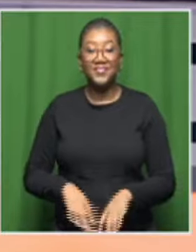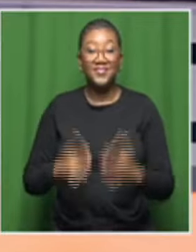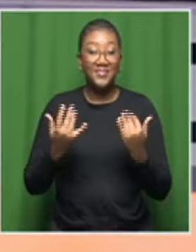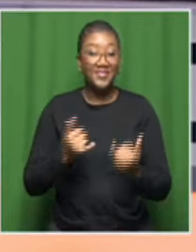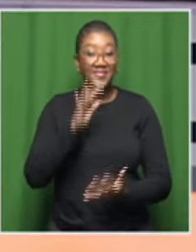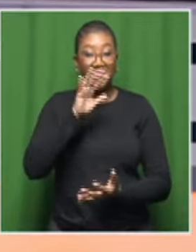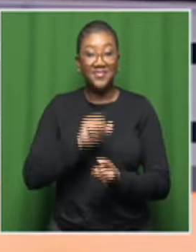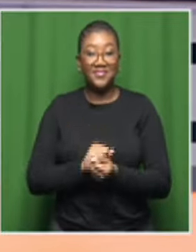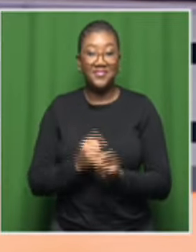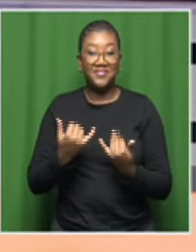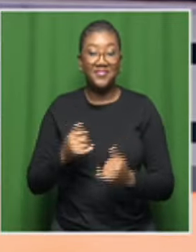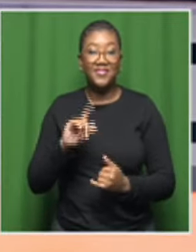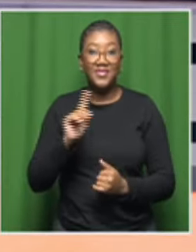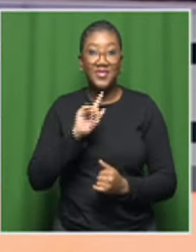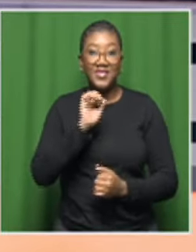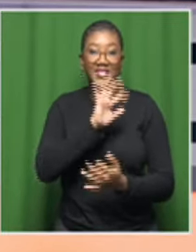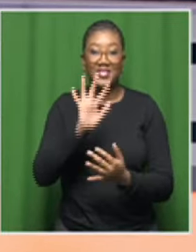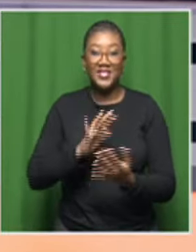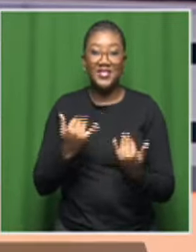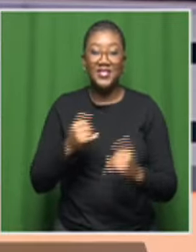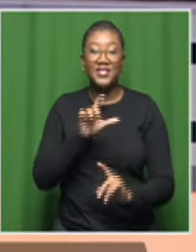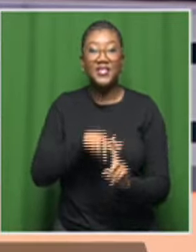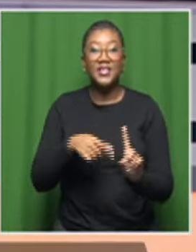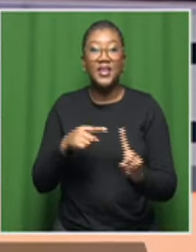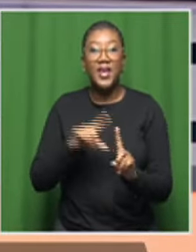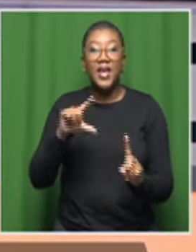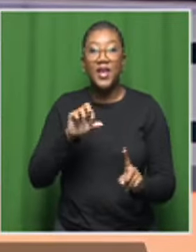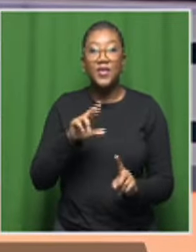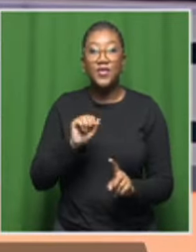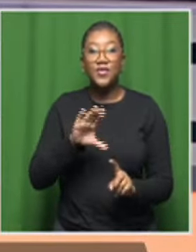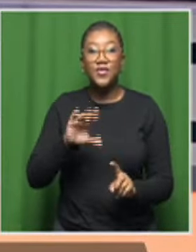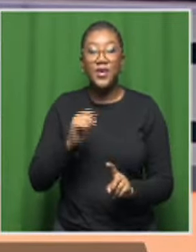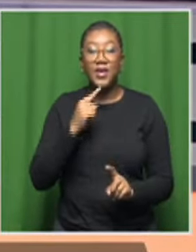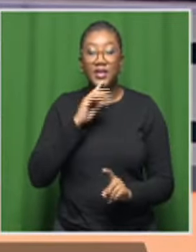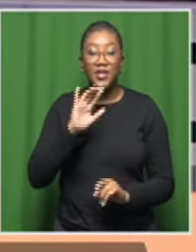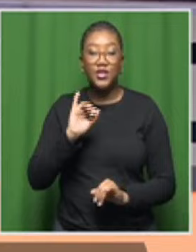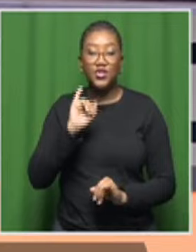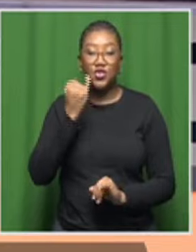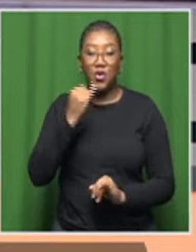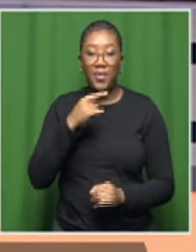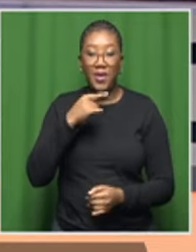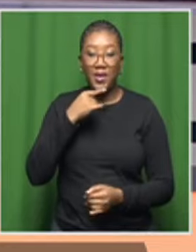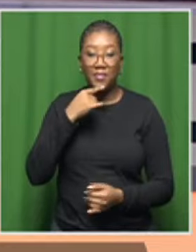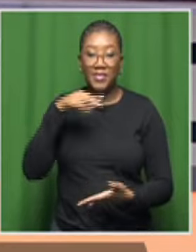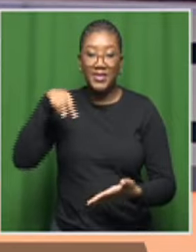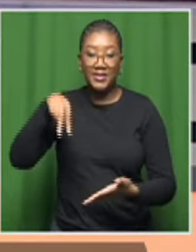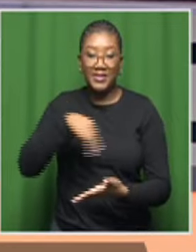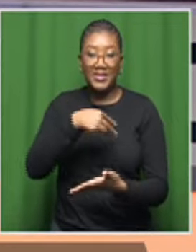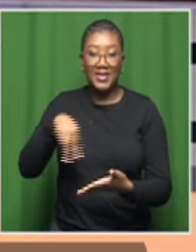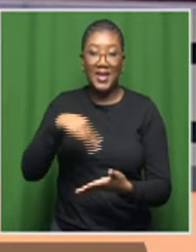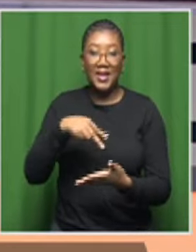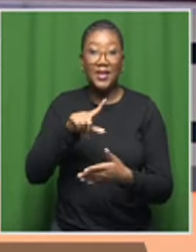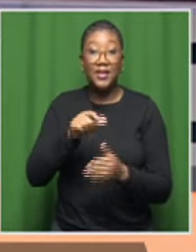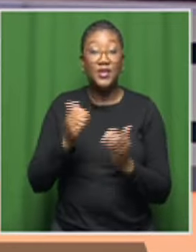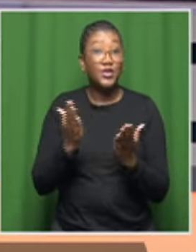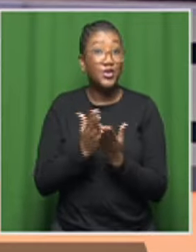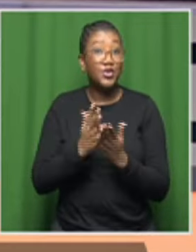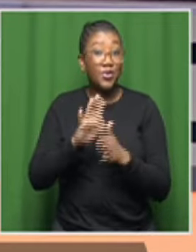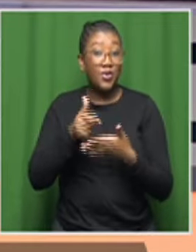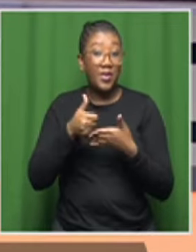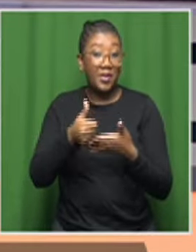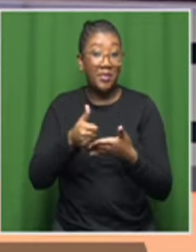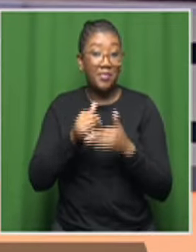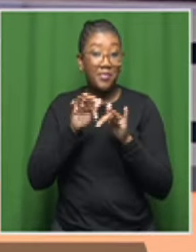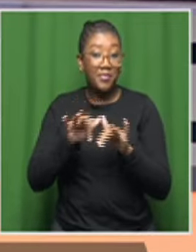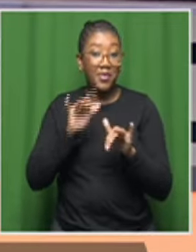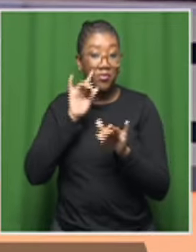Grace, Grit and Grand Jeté at the Joburg Ballet Academy, where young dancers are getting a rare chance to pirouette towards their dreams under the watchful